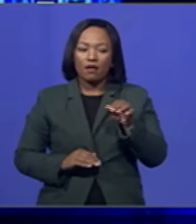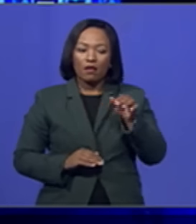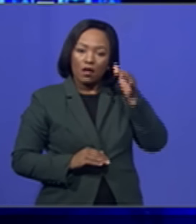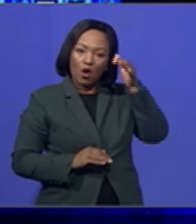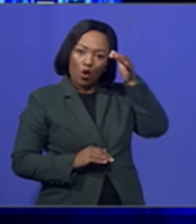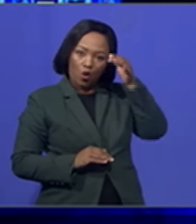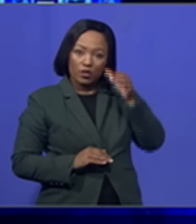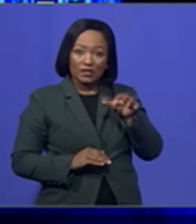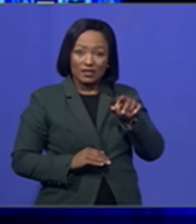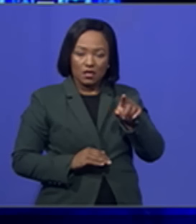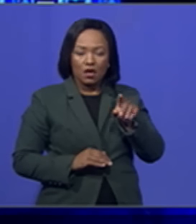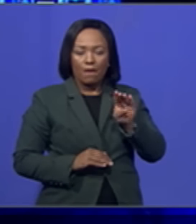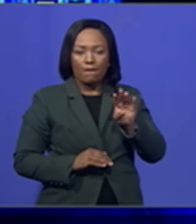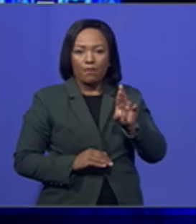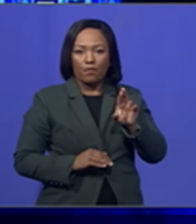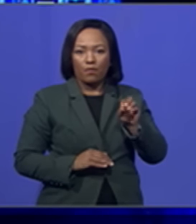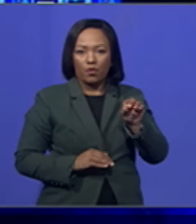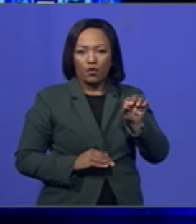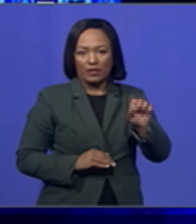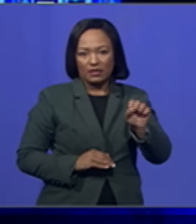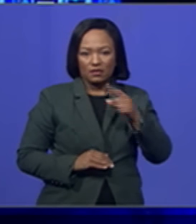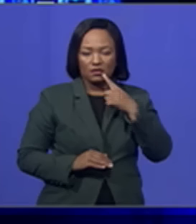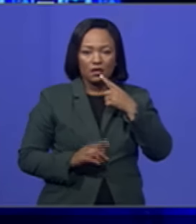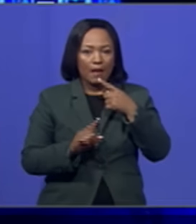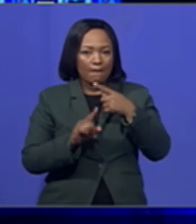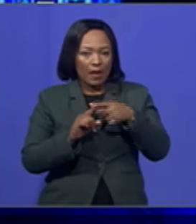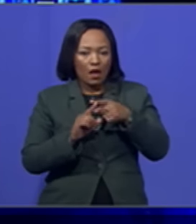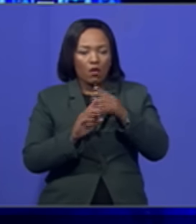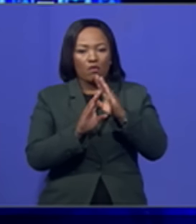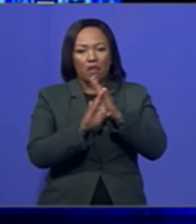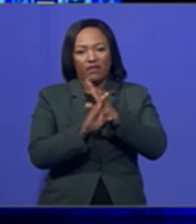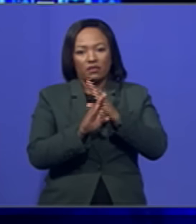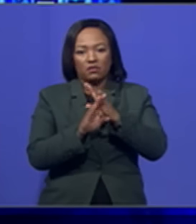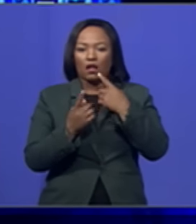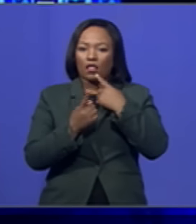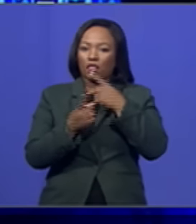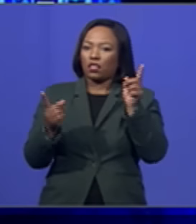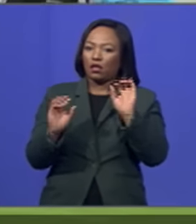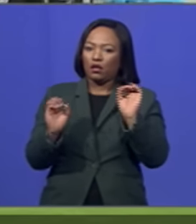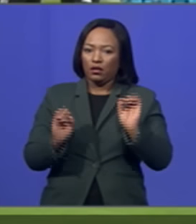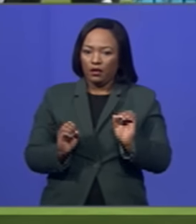Hugo Bruce o kopile hore papadi ena e bapallwe sephiring.